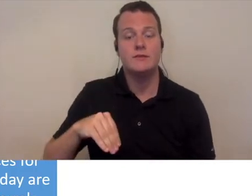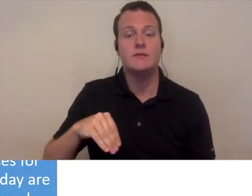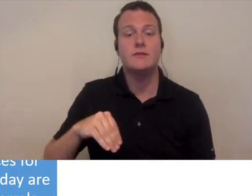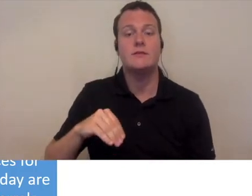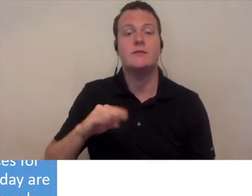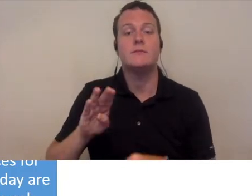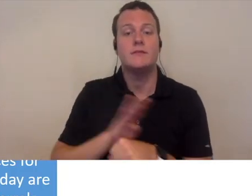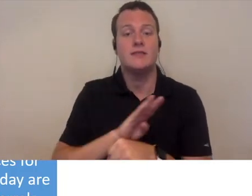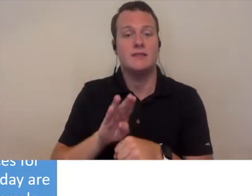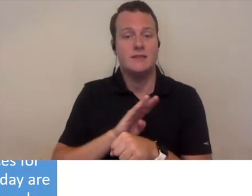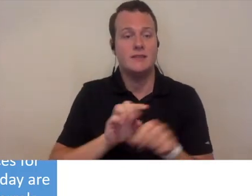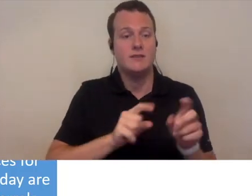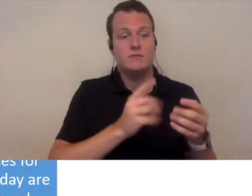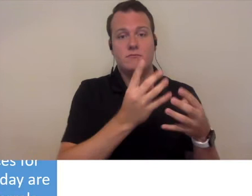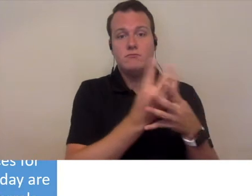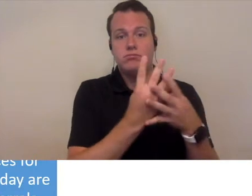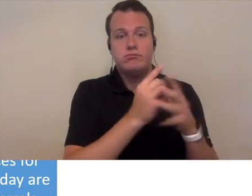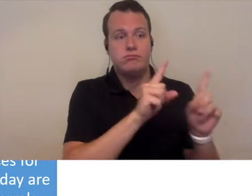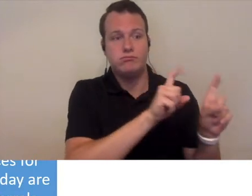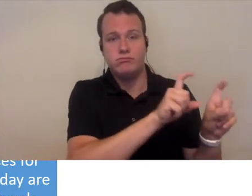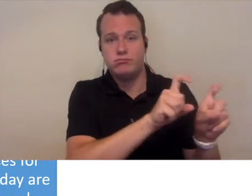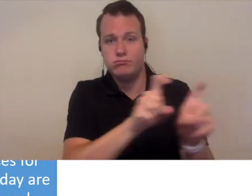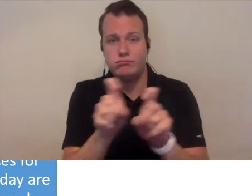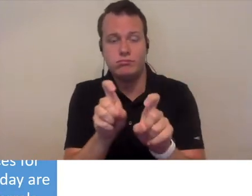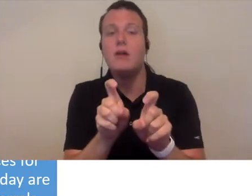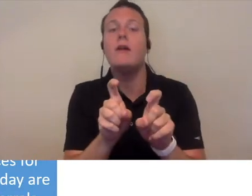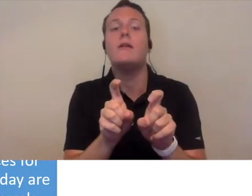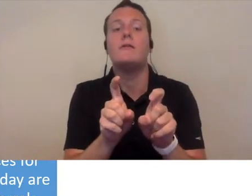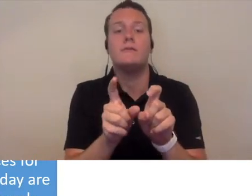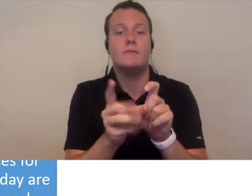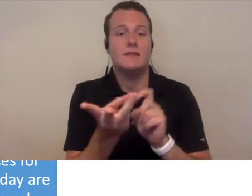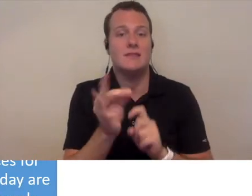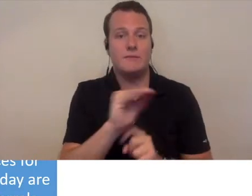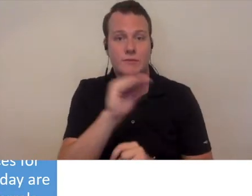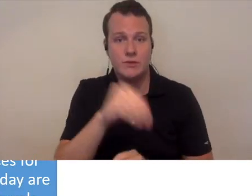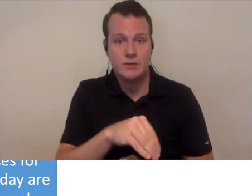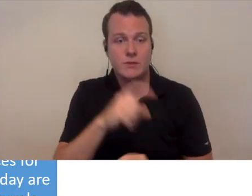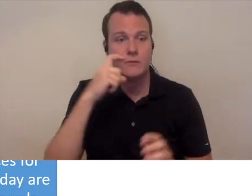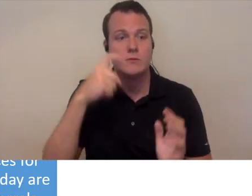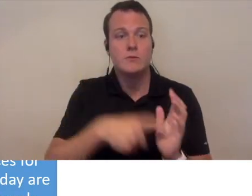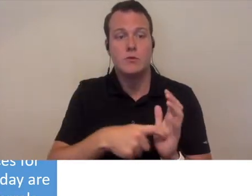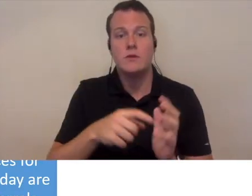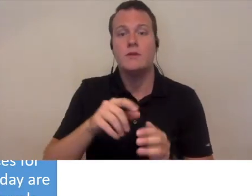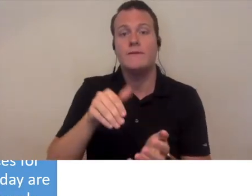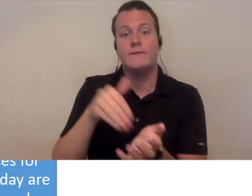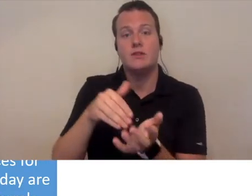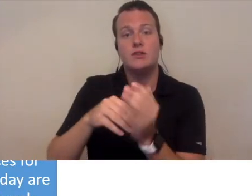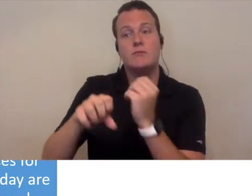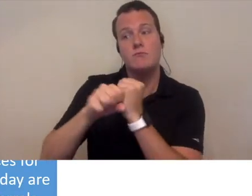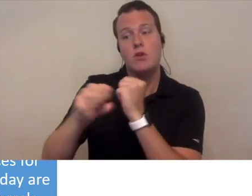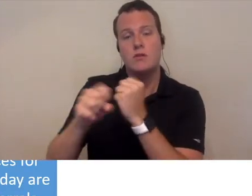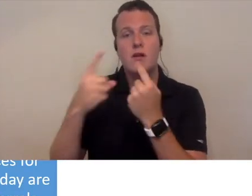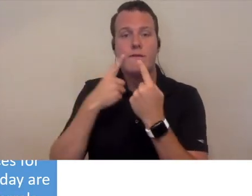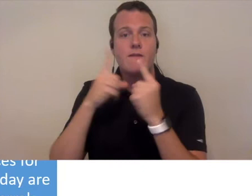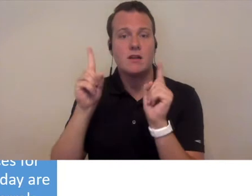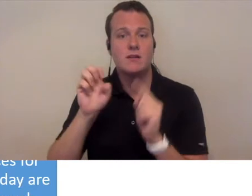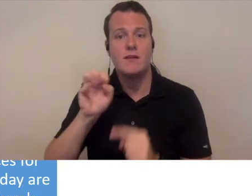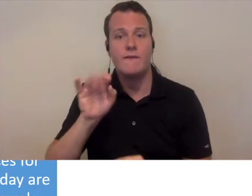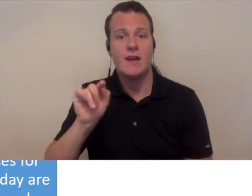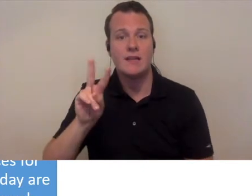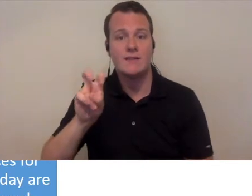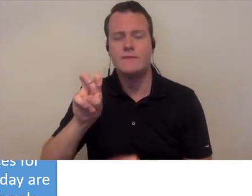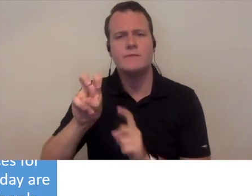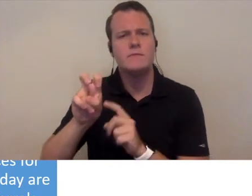the practices surveyed in this survey indicated that physician marketing was effective. And when I mean effective, it